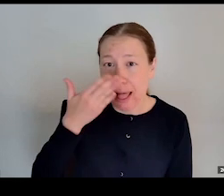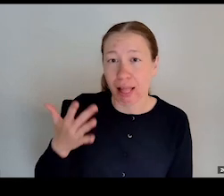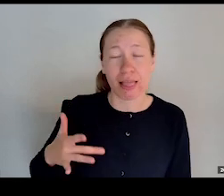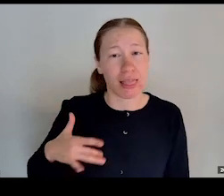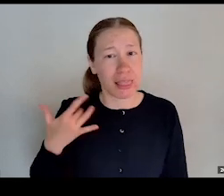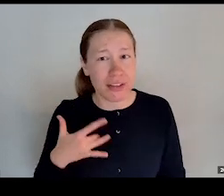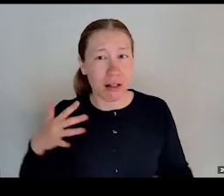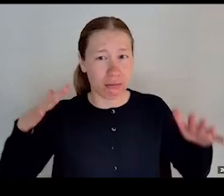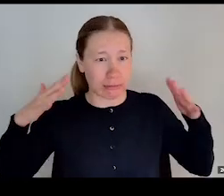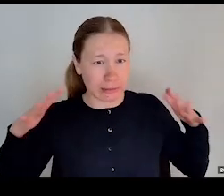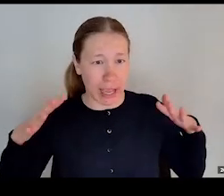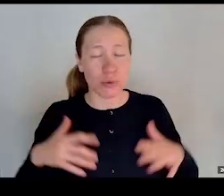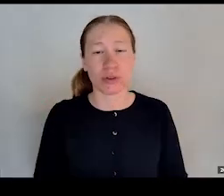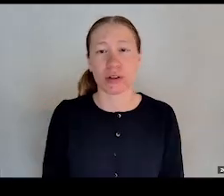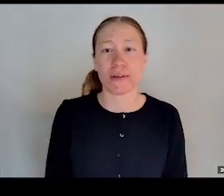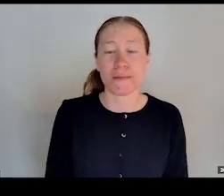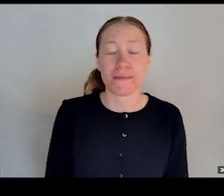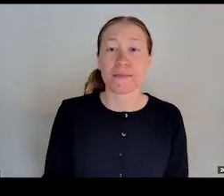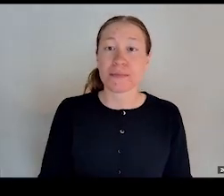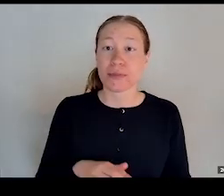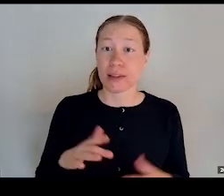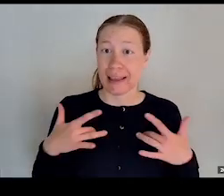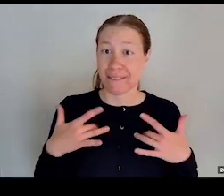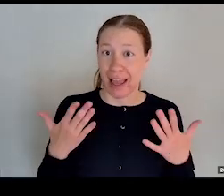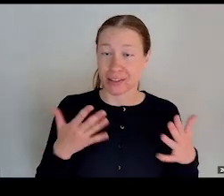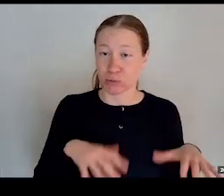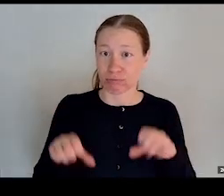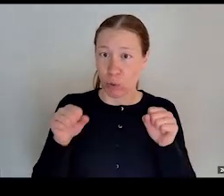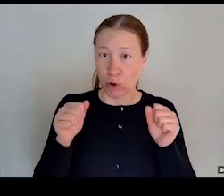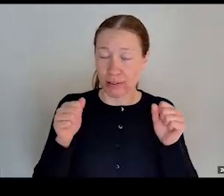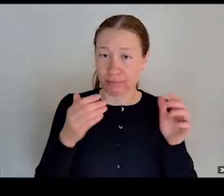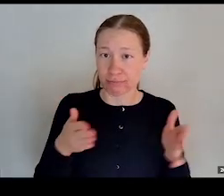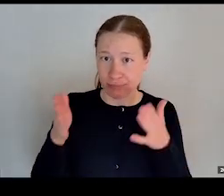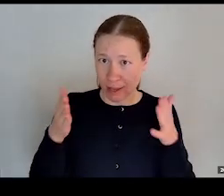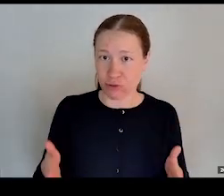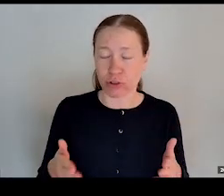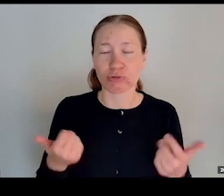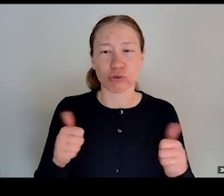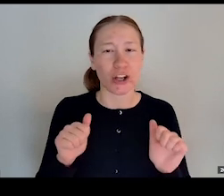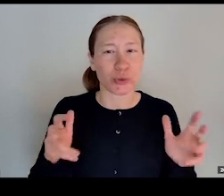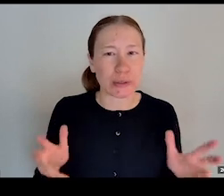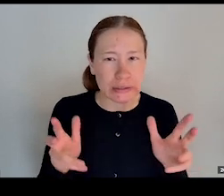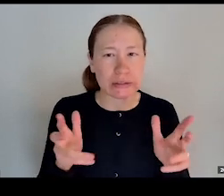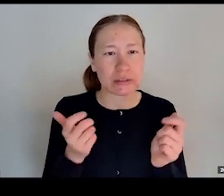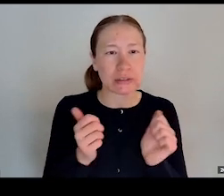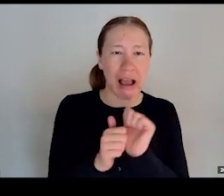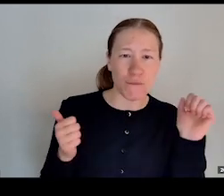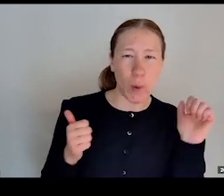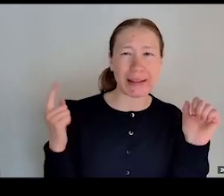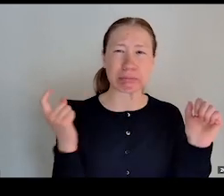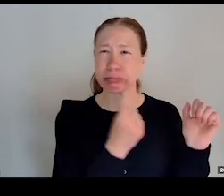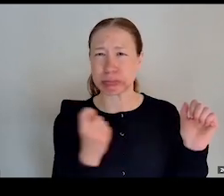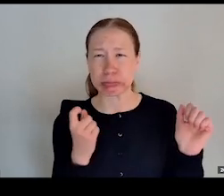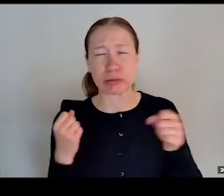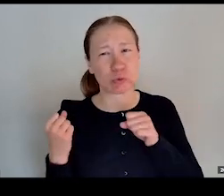sound. As an event organizer, trying to help encourage avoiding strong, harsh, or unnatural fragrances